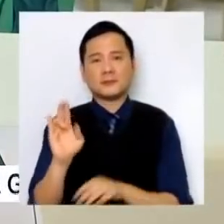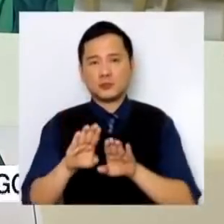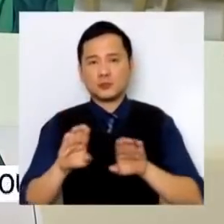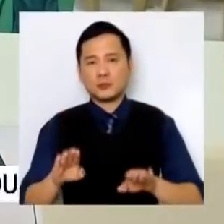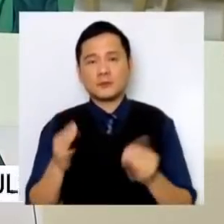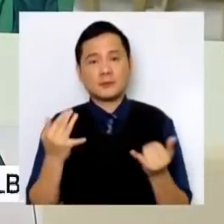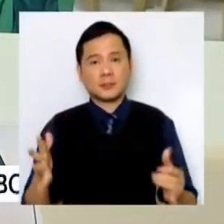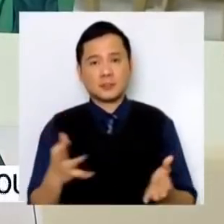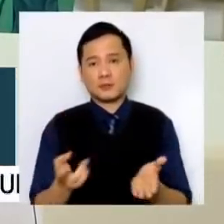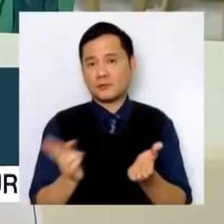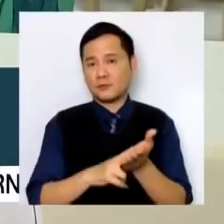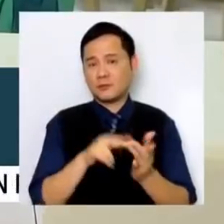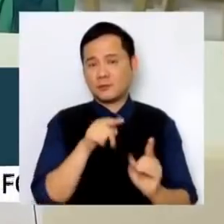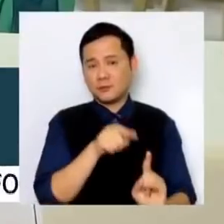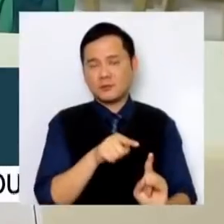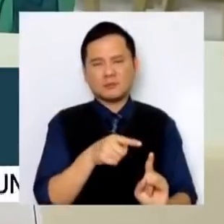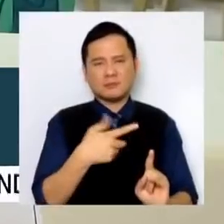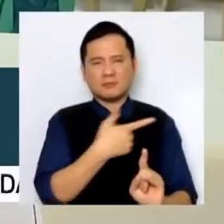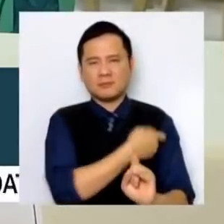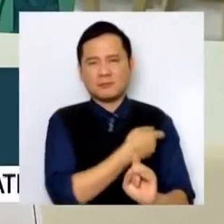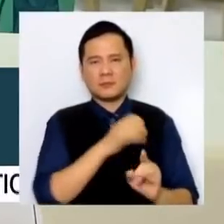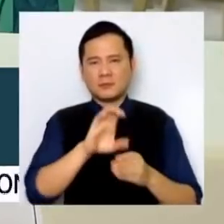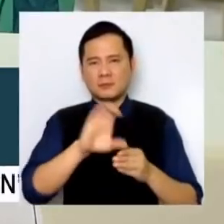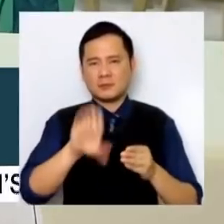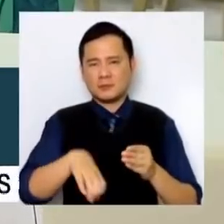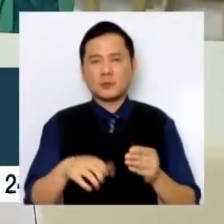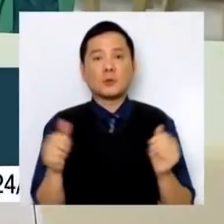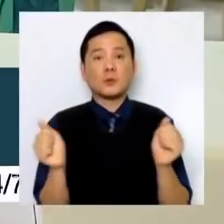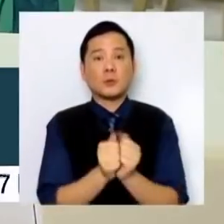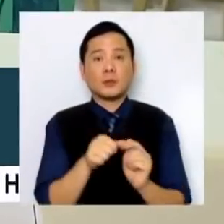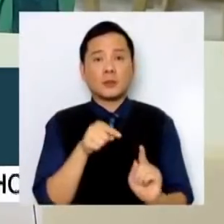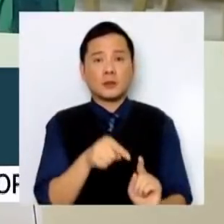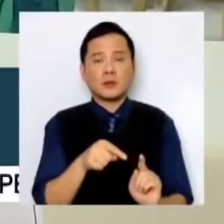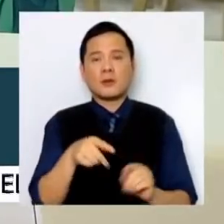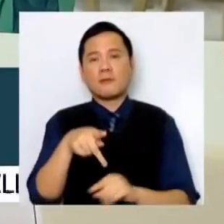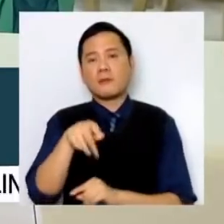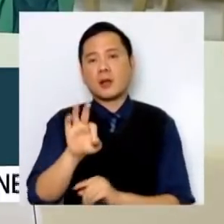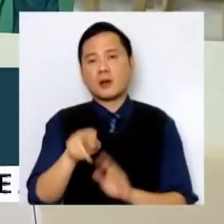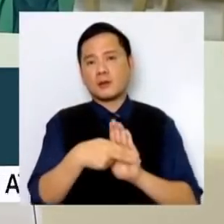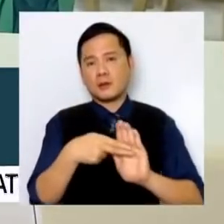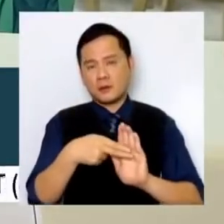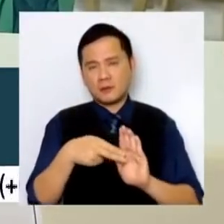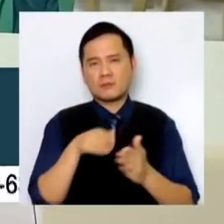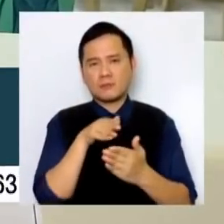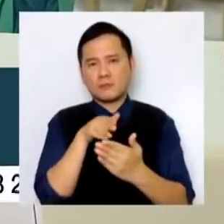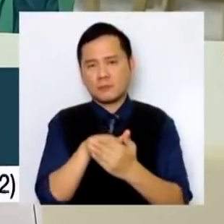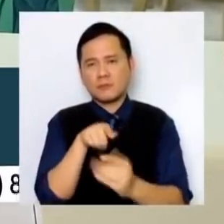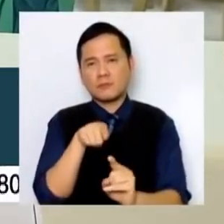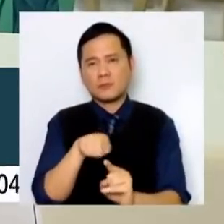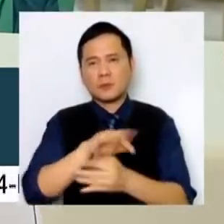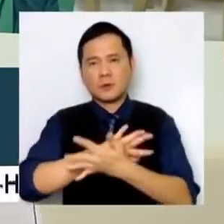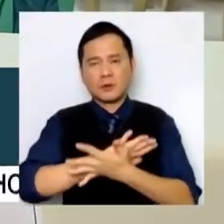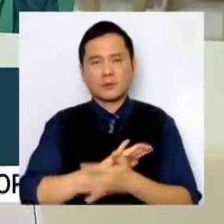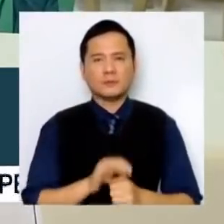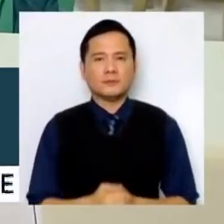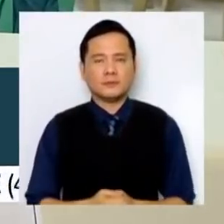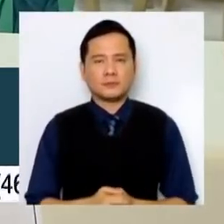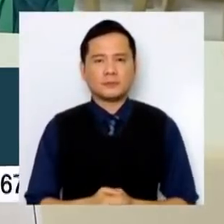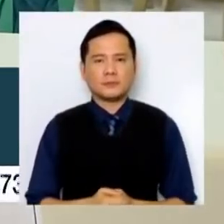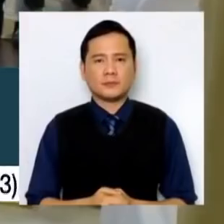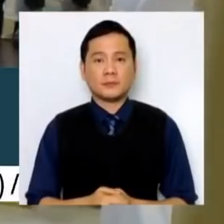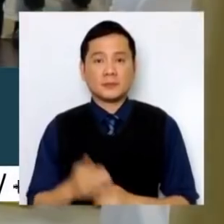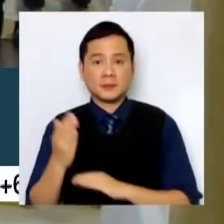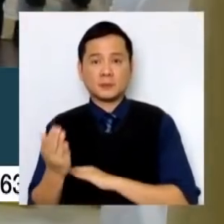been vaccinated with the reformulated Pfizer vaccine against COVID-19 as of 11 a.m. Earlier this